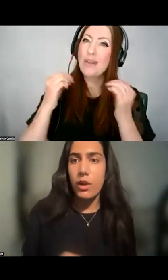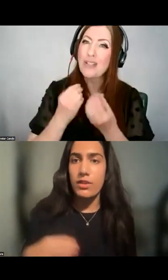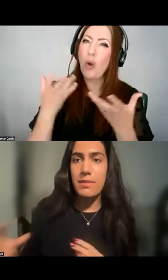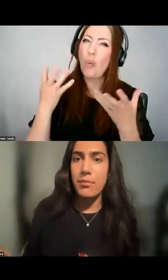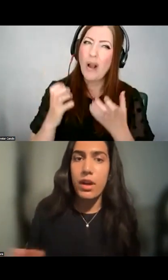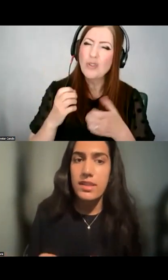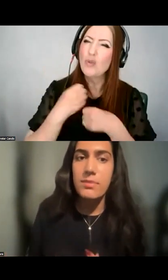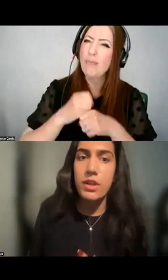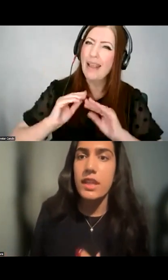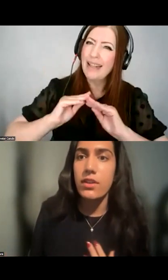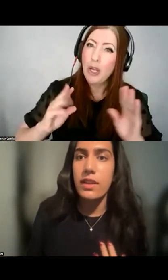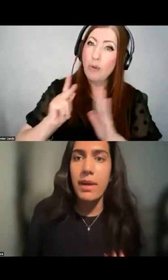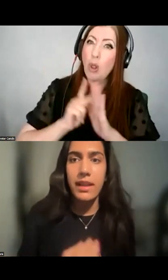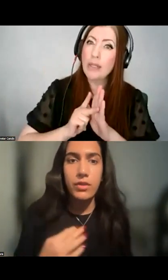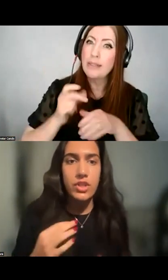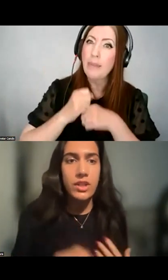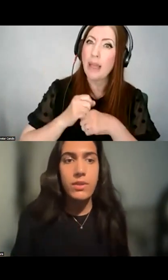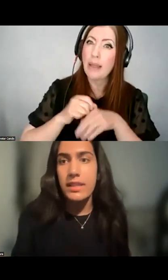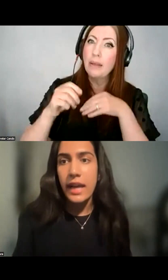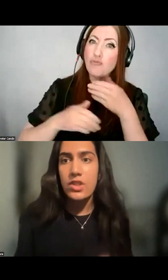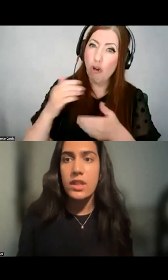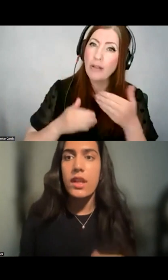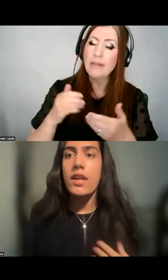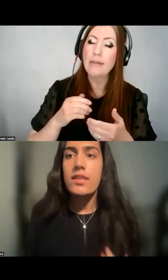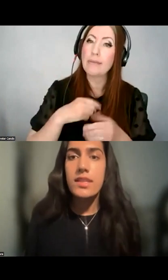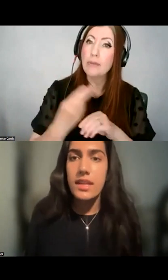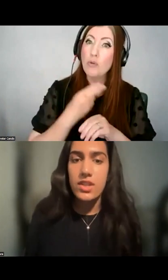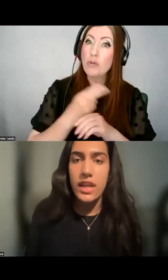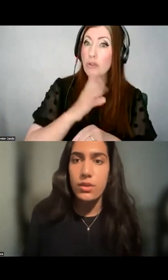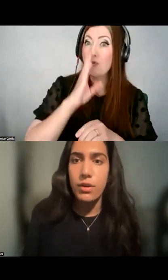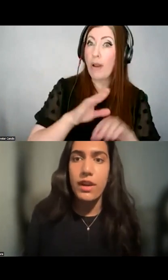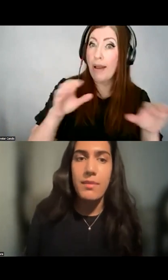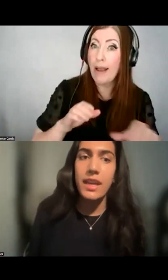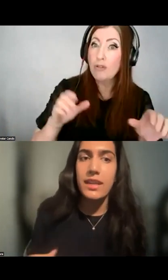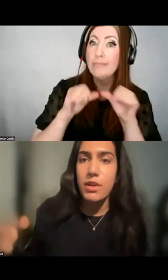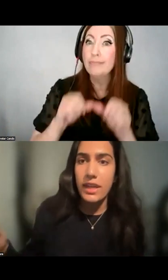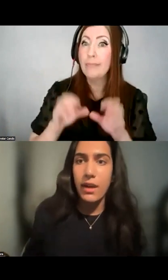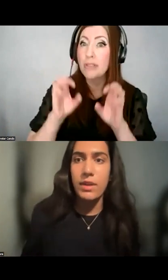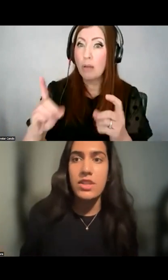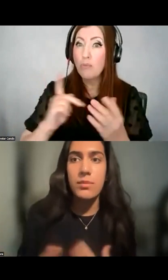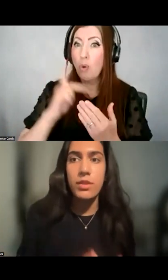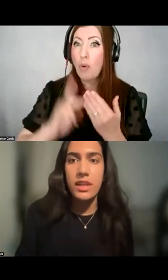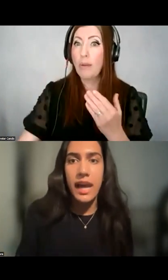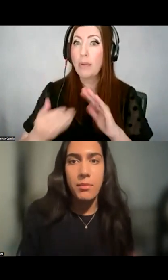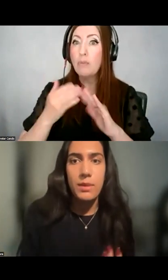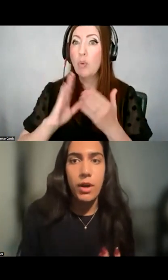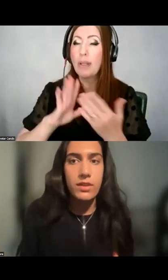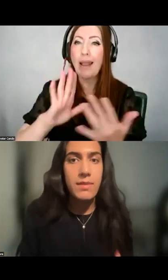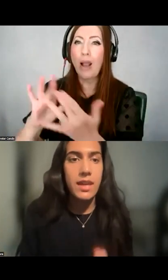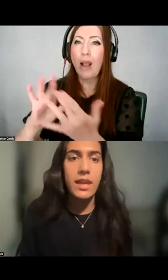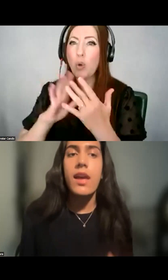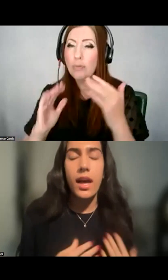demystify the policymaking process, particularly by leveraging direct action, sustained educational programming, and community outreach to bridge the gap